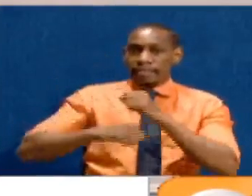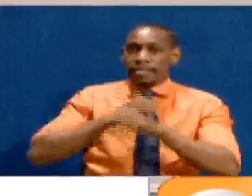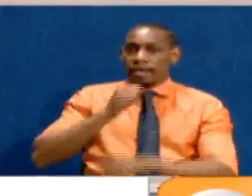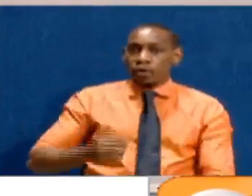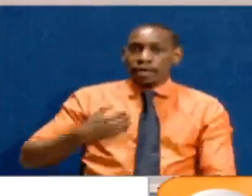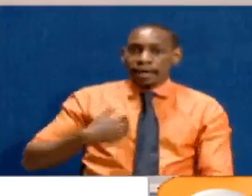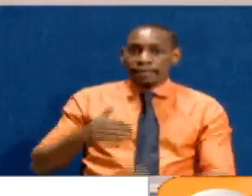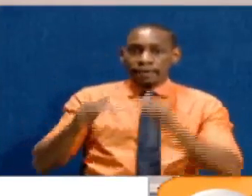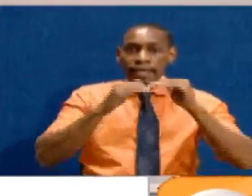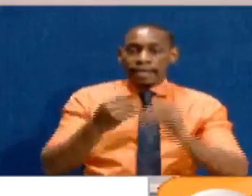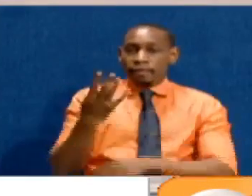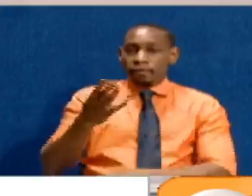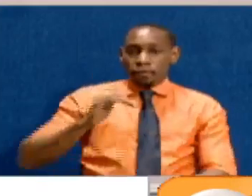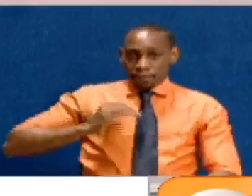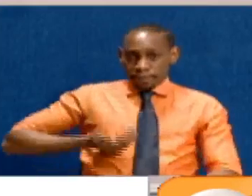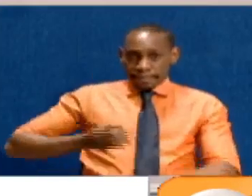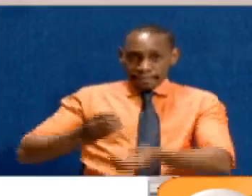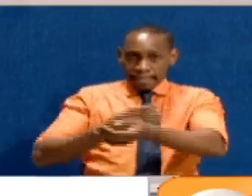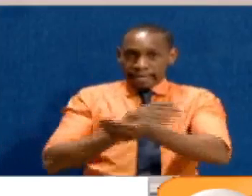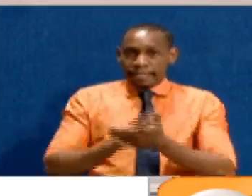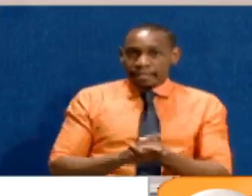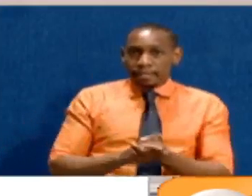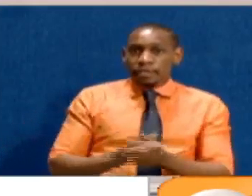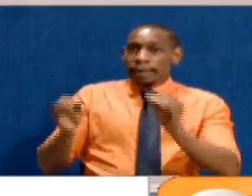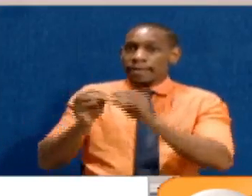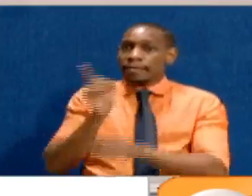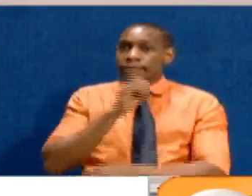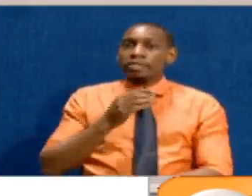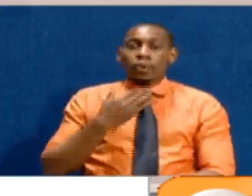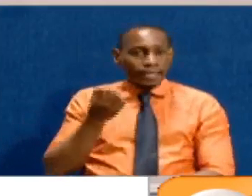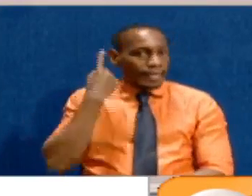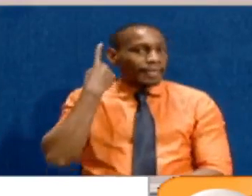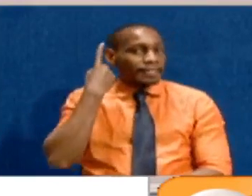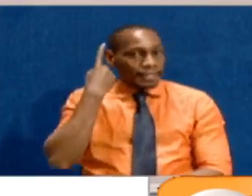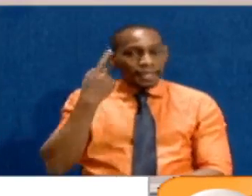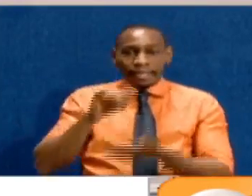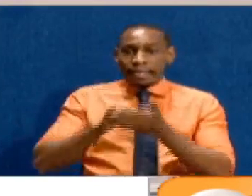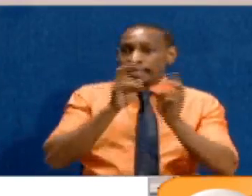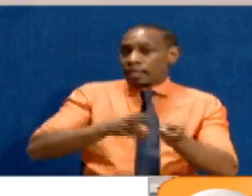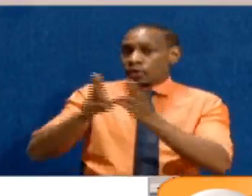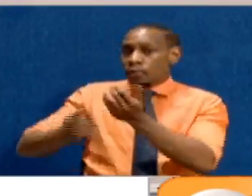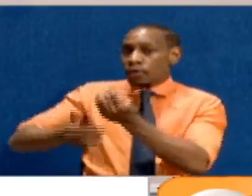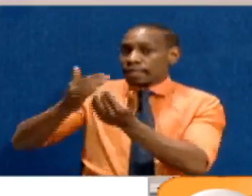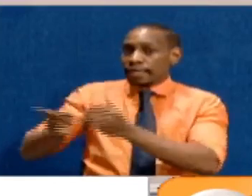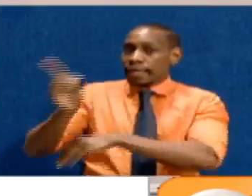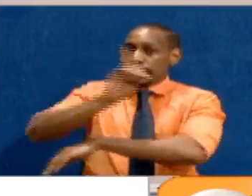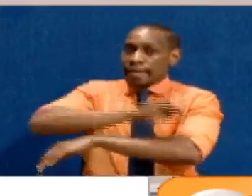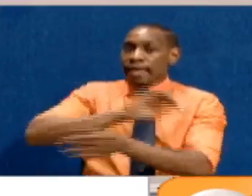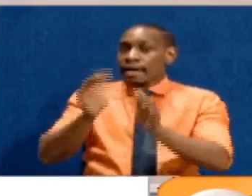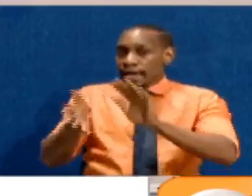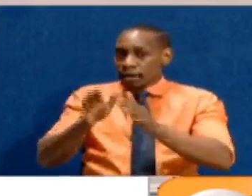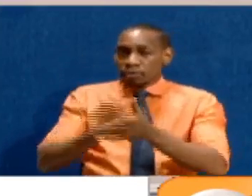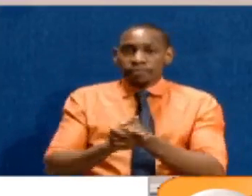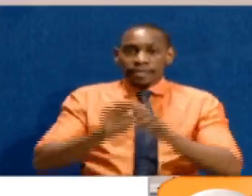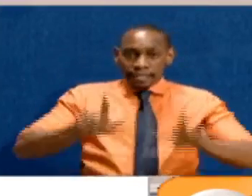battling stage 4 breast cancer. We linked up with her to get a sense of what a typical treatment day was like.